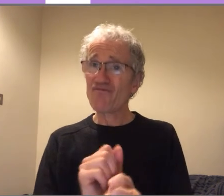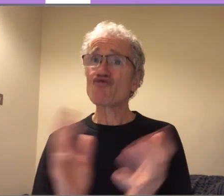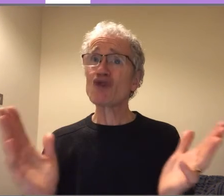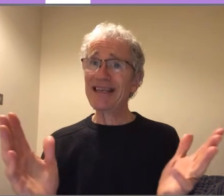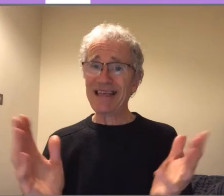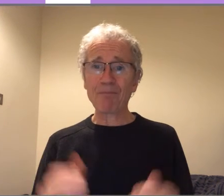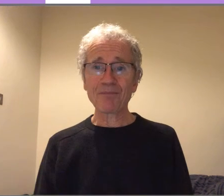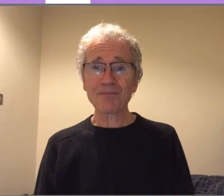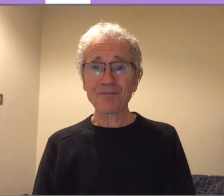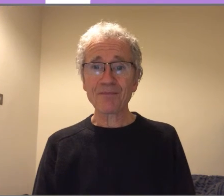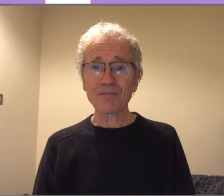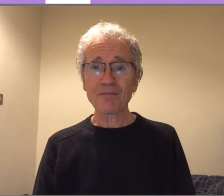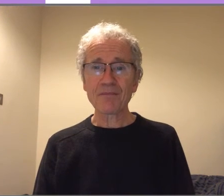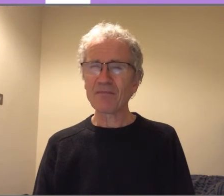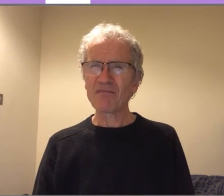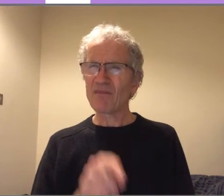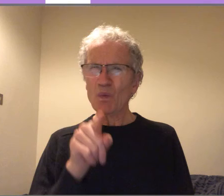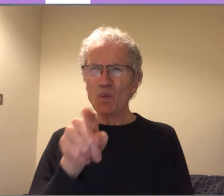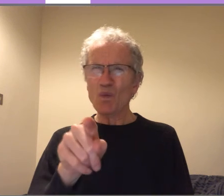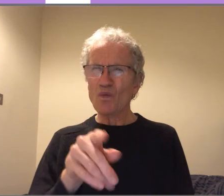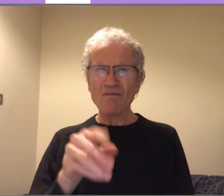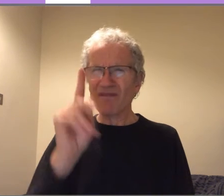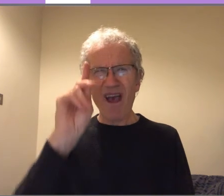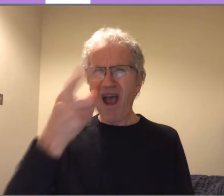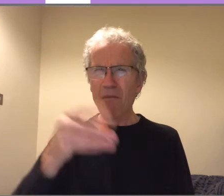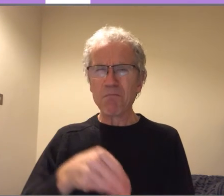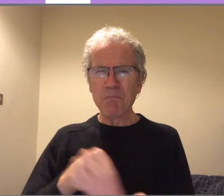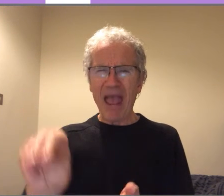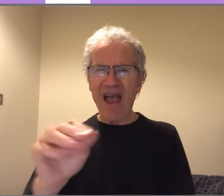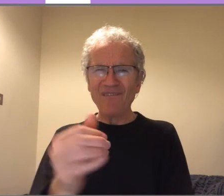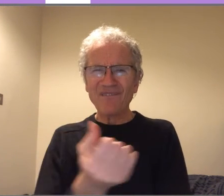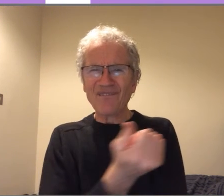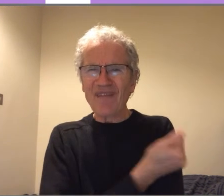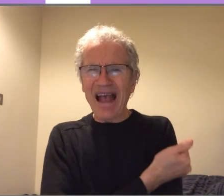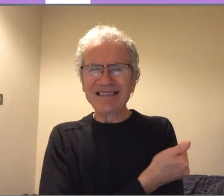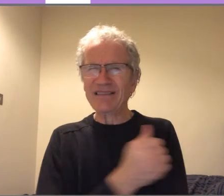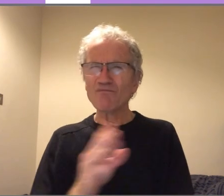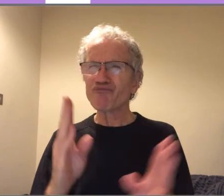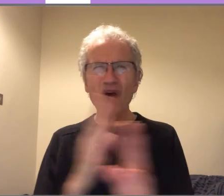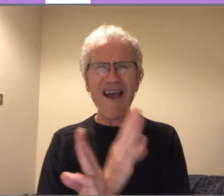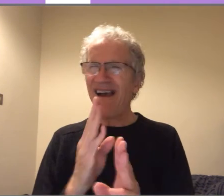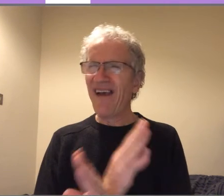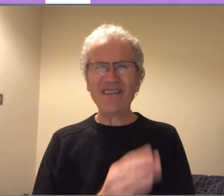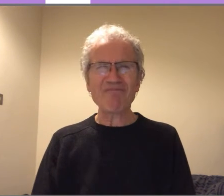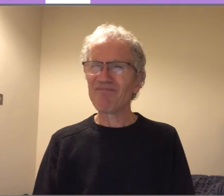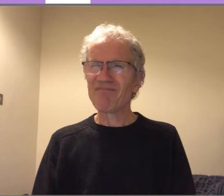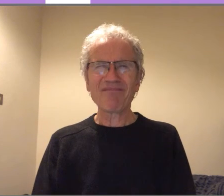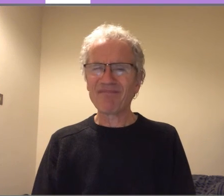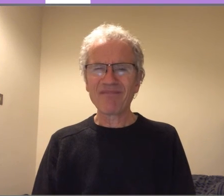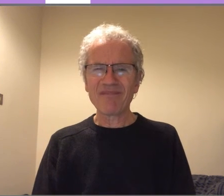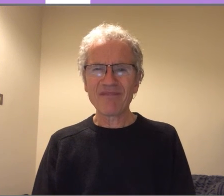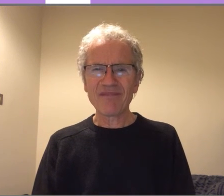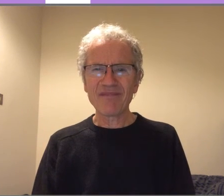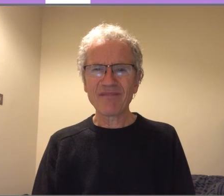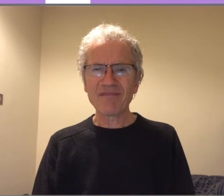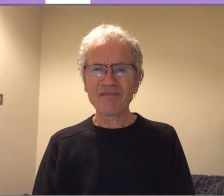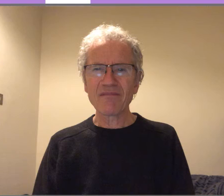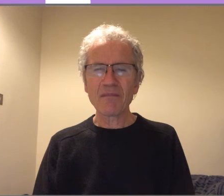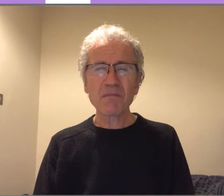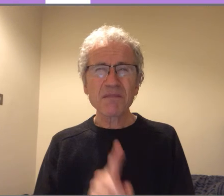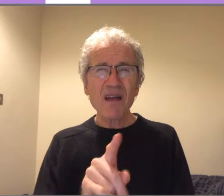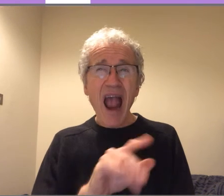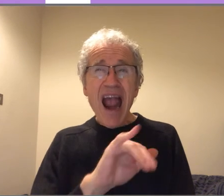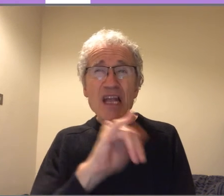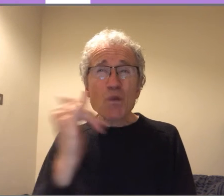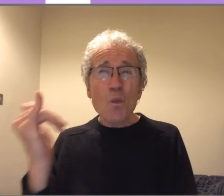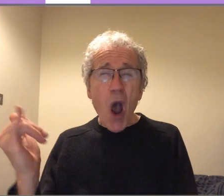101 or action fraud on 0300 123 2040. For